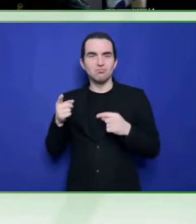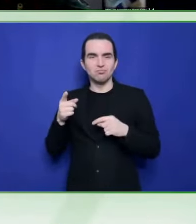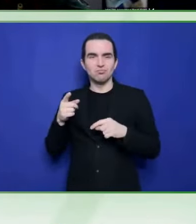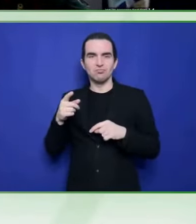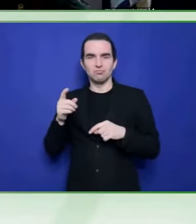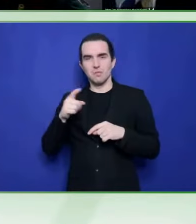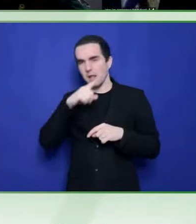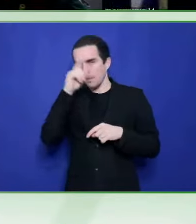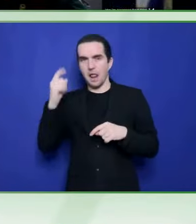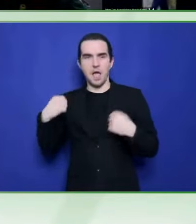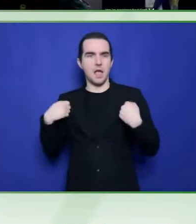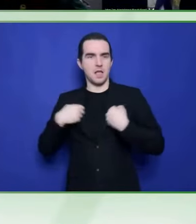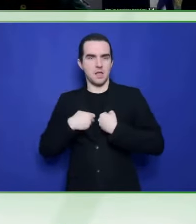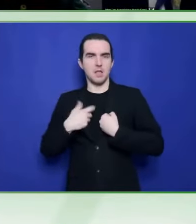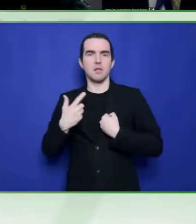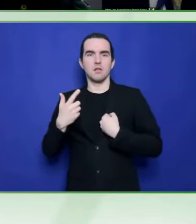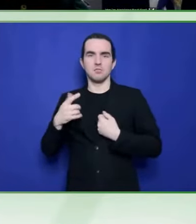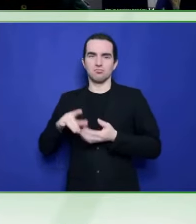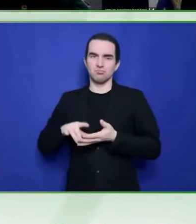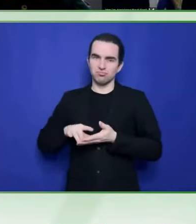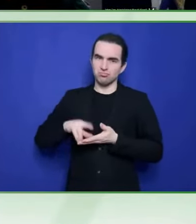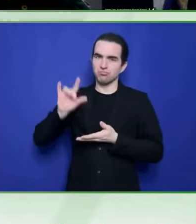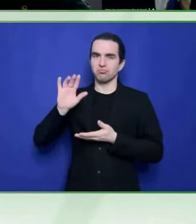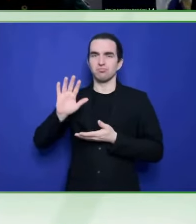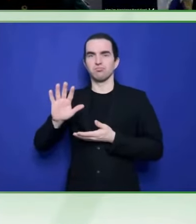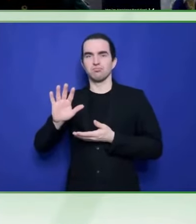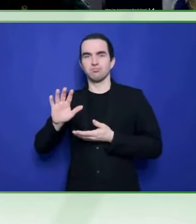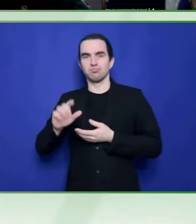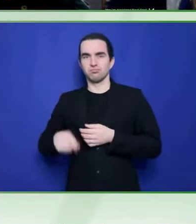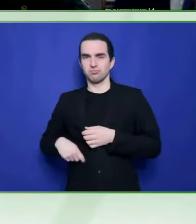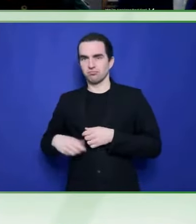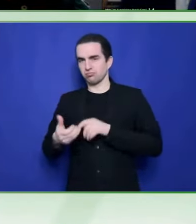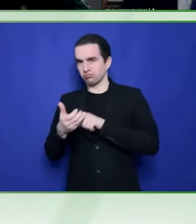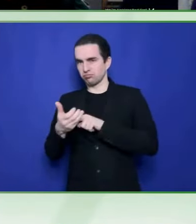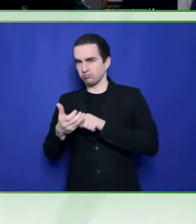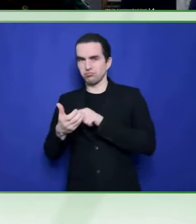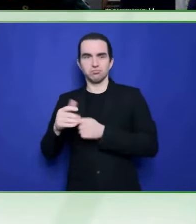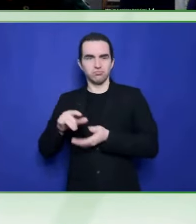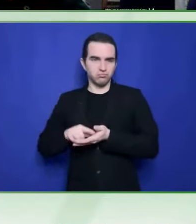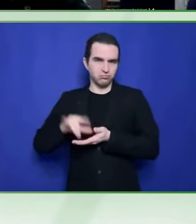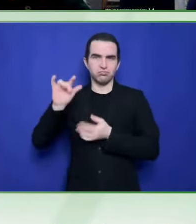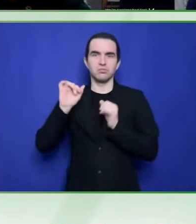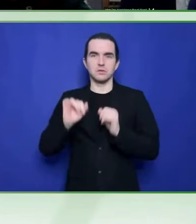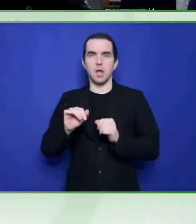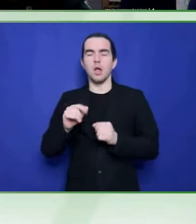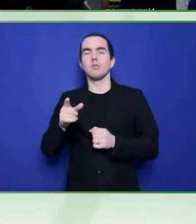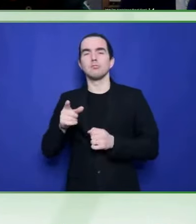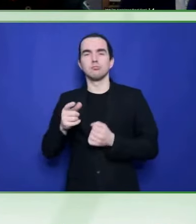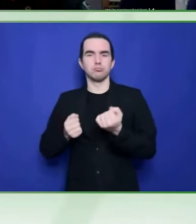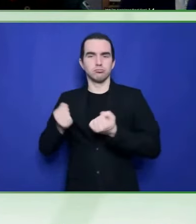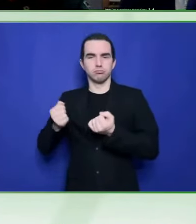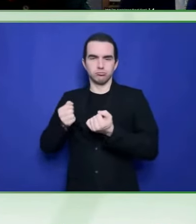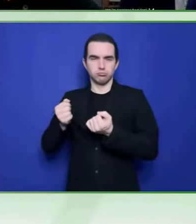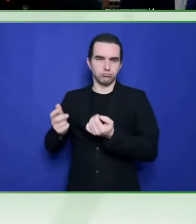Premium greeting. The woman and man passengers with cerebral palsy meet up with the